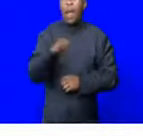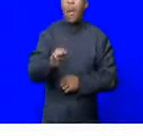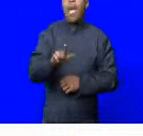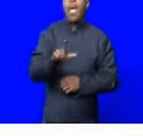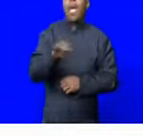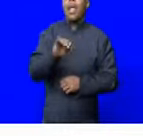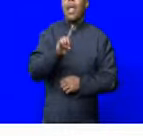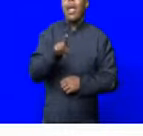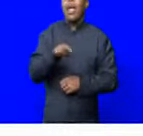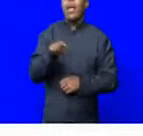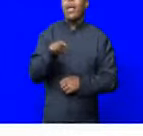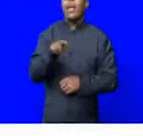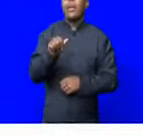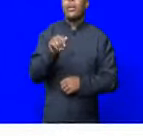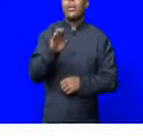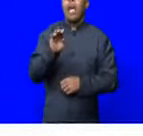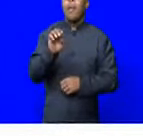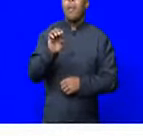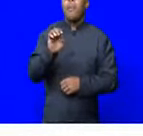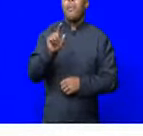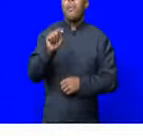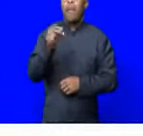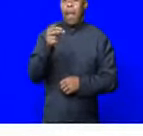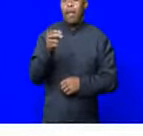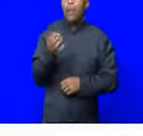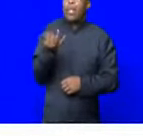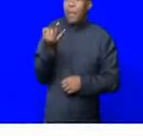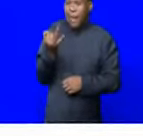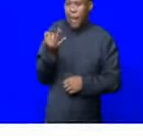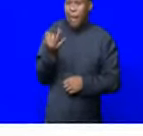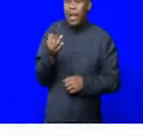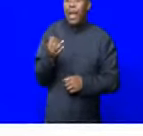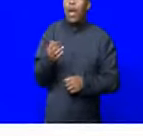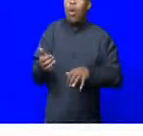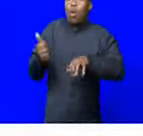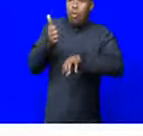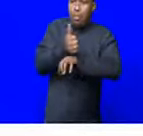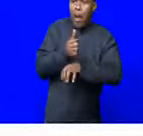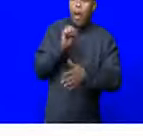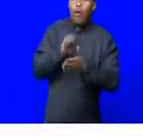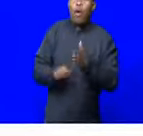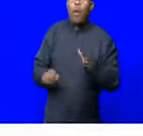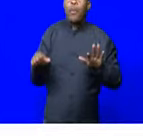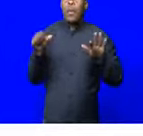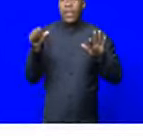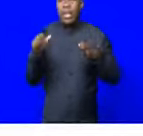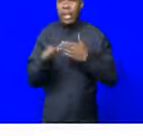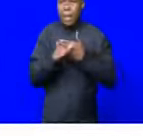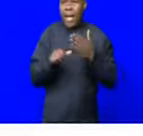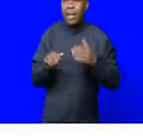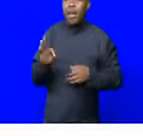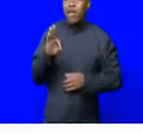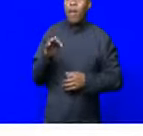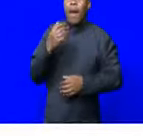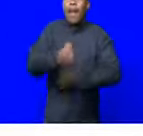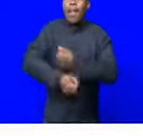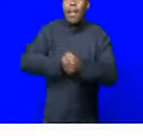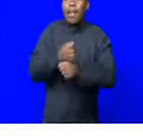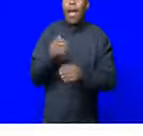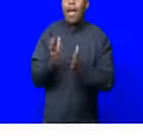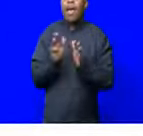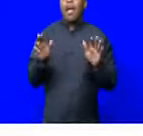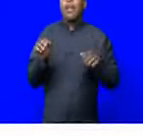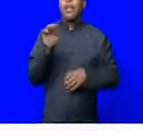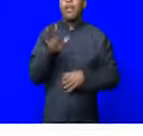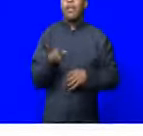celebrates 70th anniversary of accession to the throne since the 6th of February 1952. 2022 Commonwealth